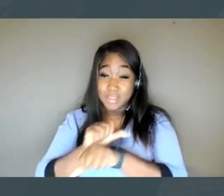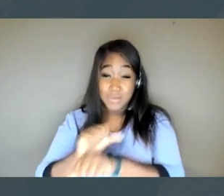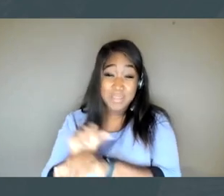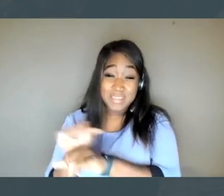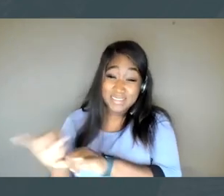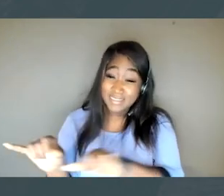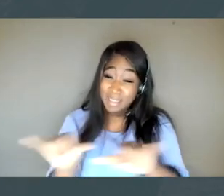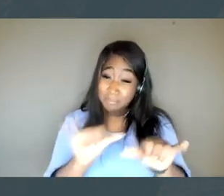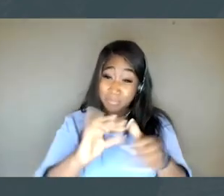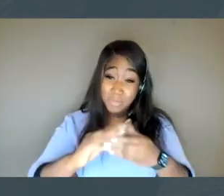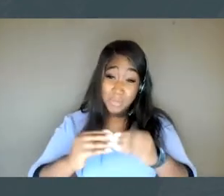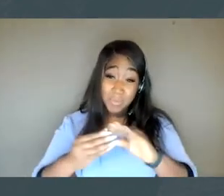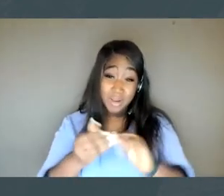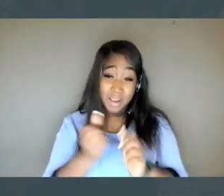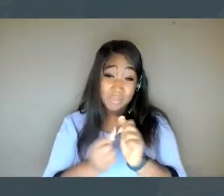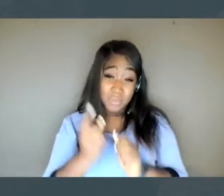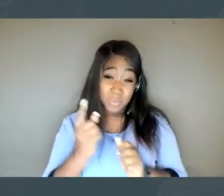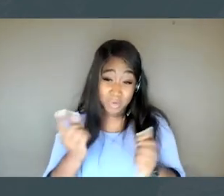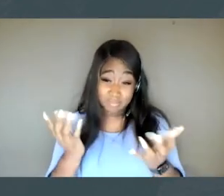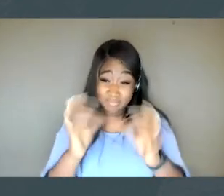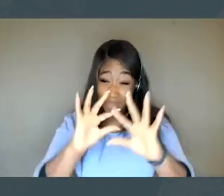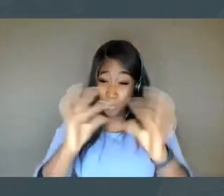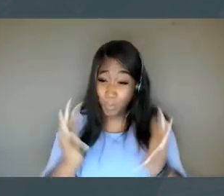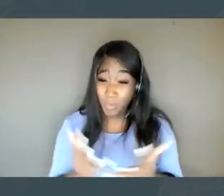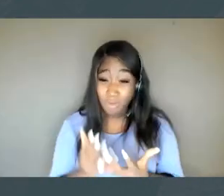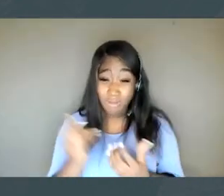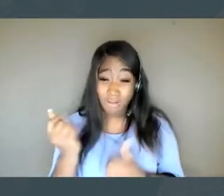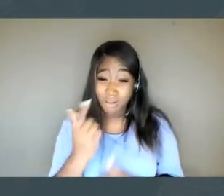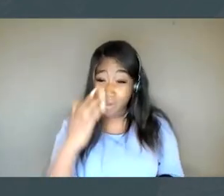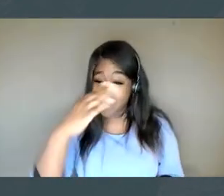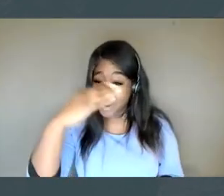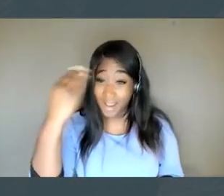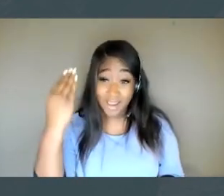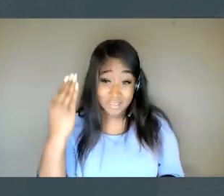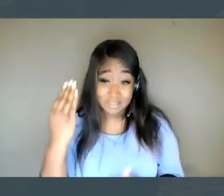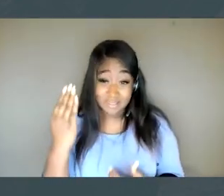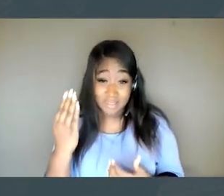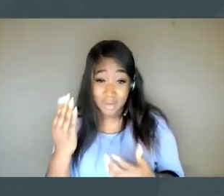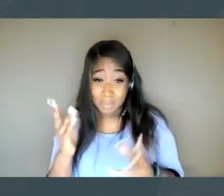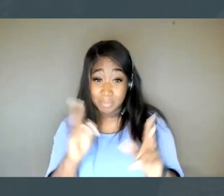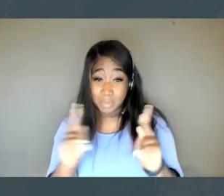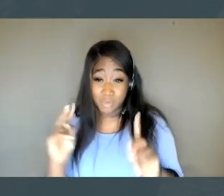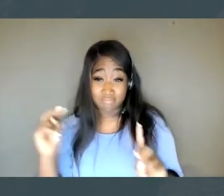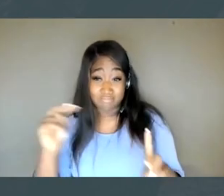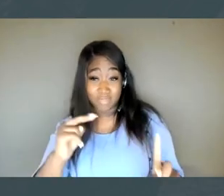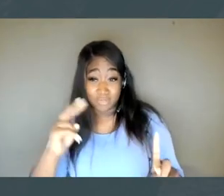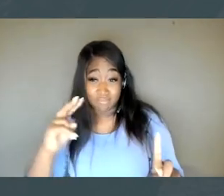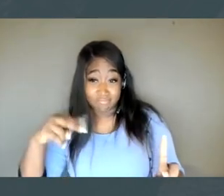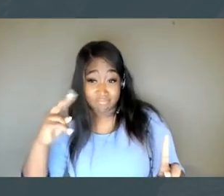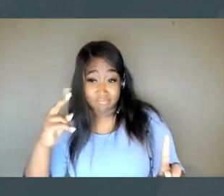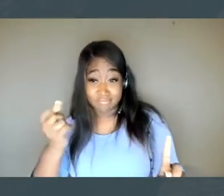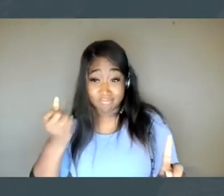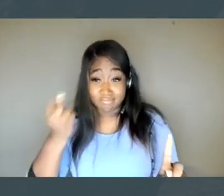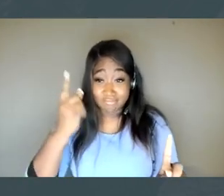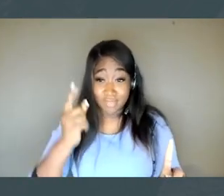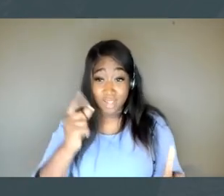world. We are all understood, perceived, dealt with, treated,